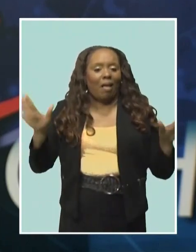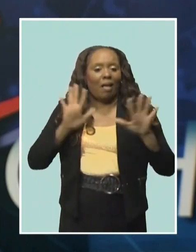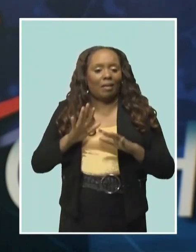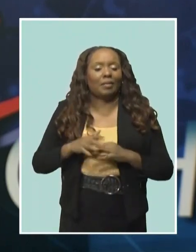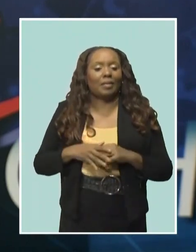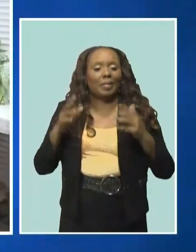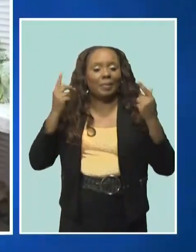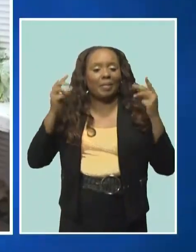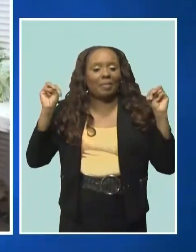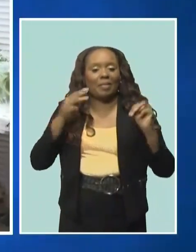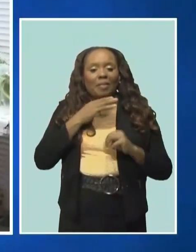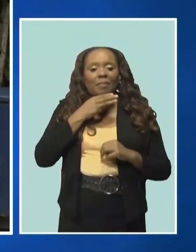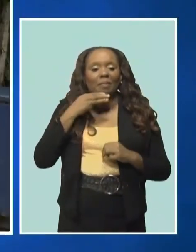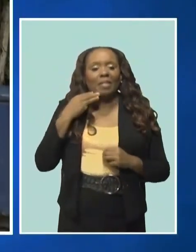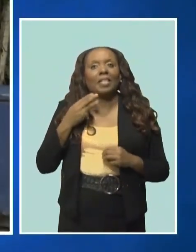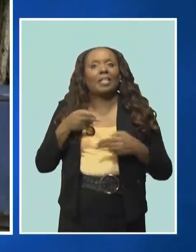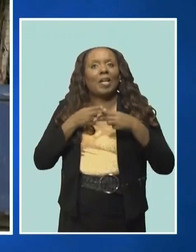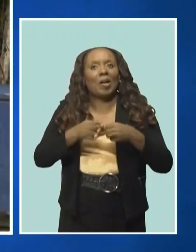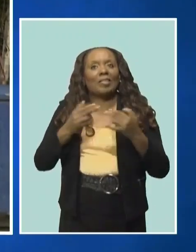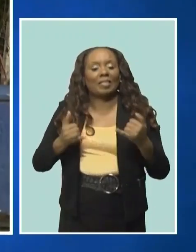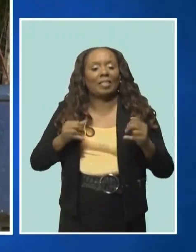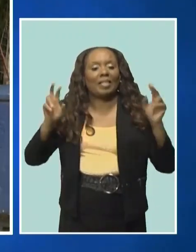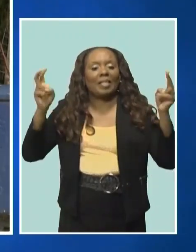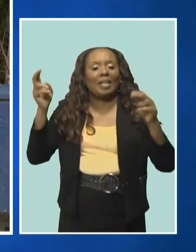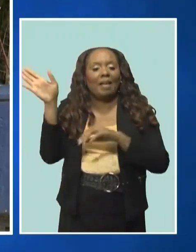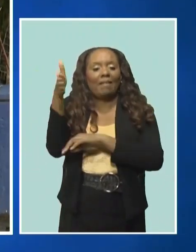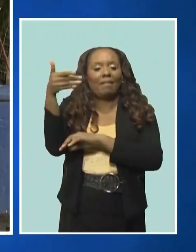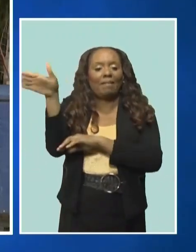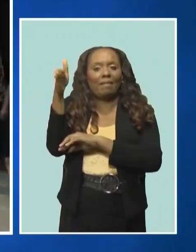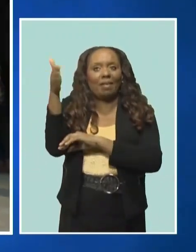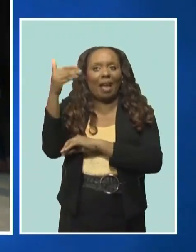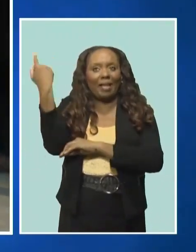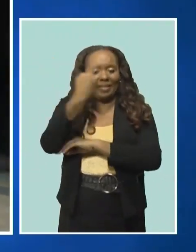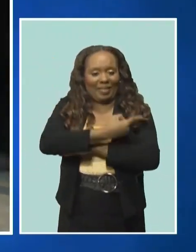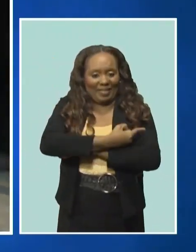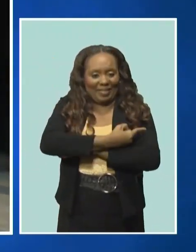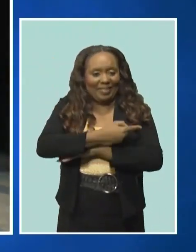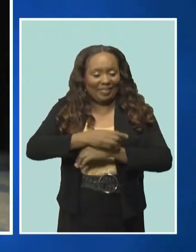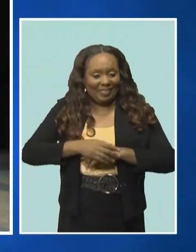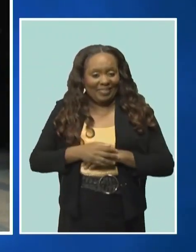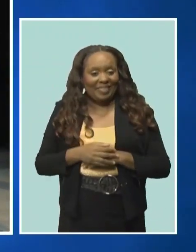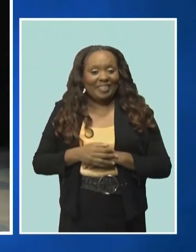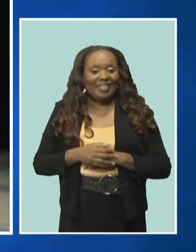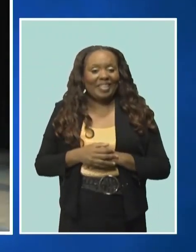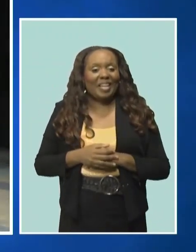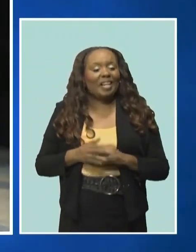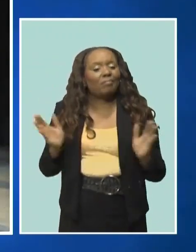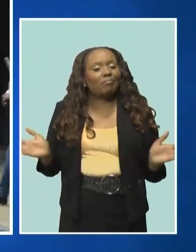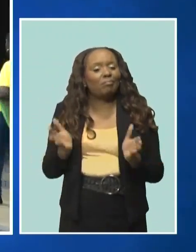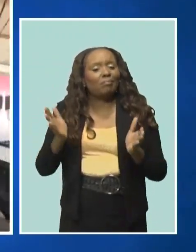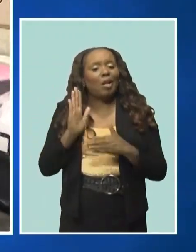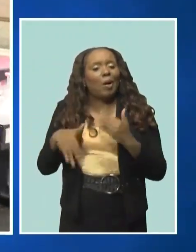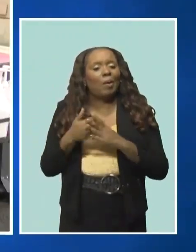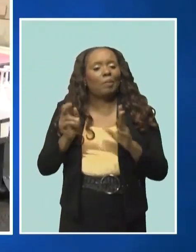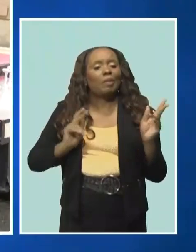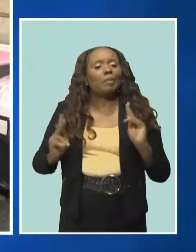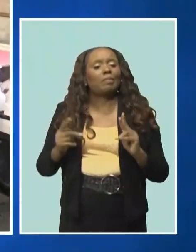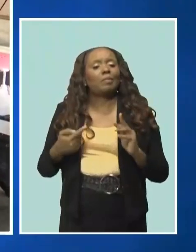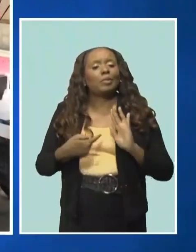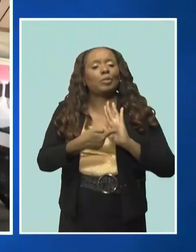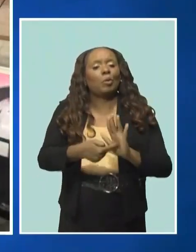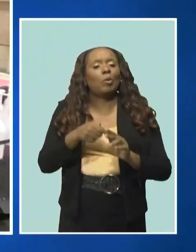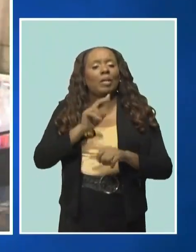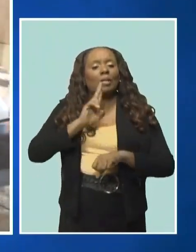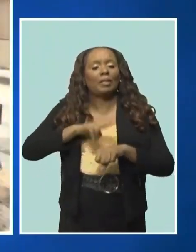island. This after Prime Minister Mia Amor-Motley designated today Flag Day and urged all and sundry to show their